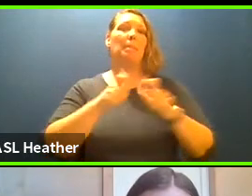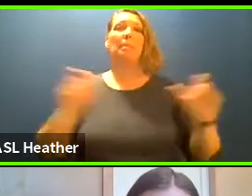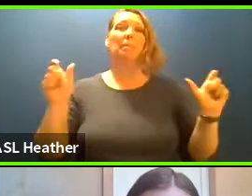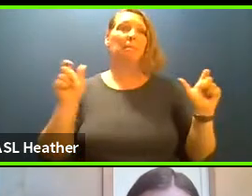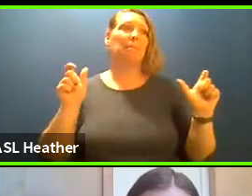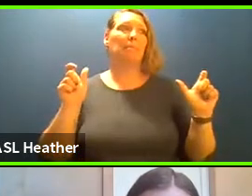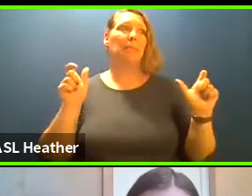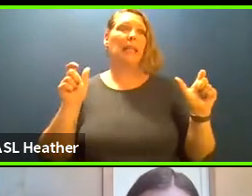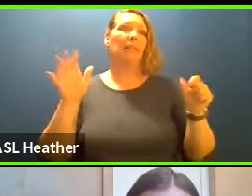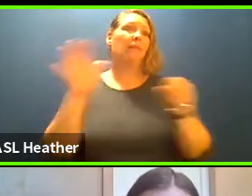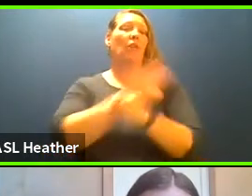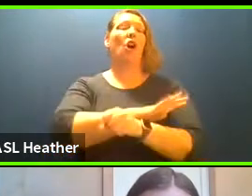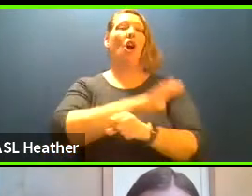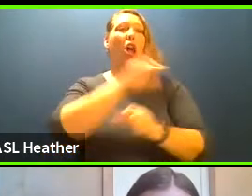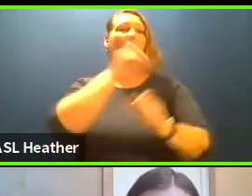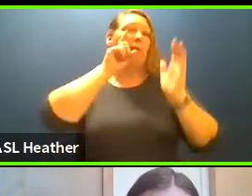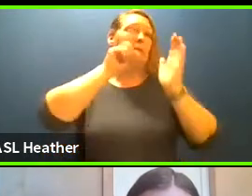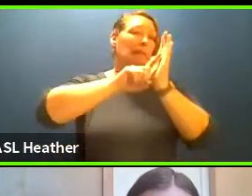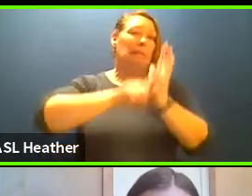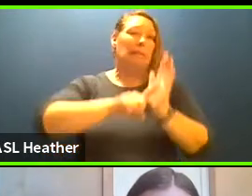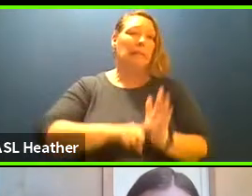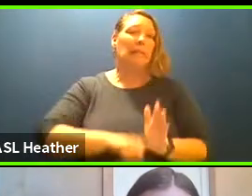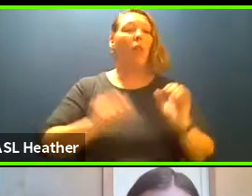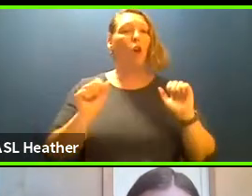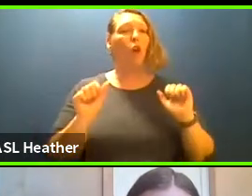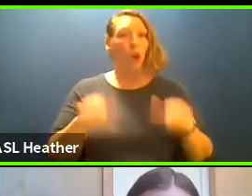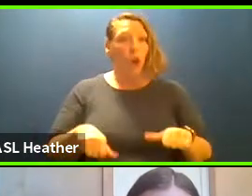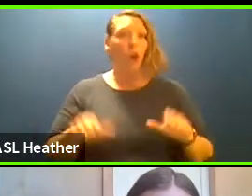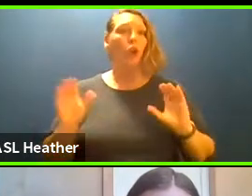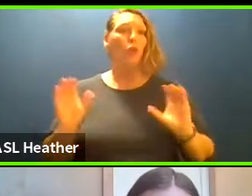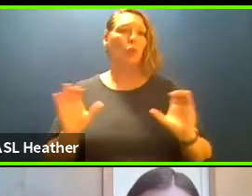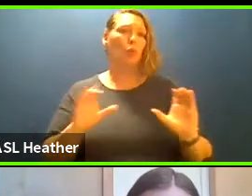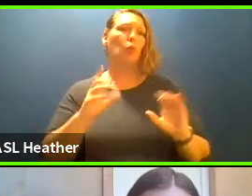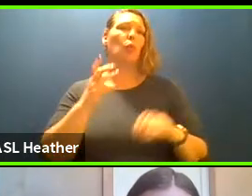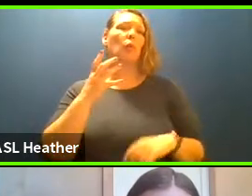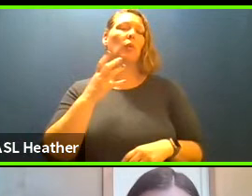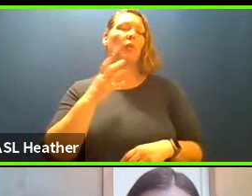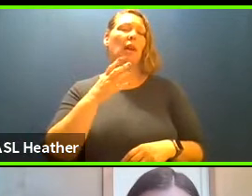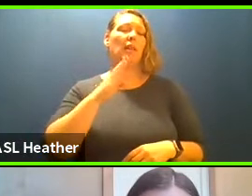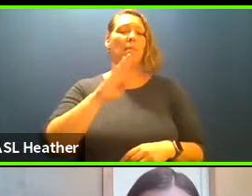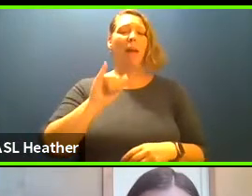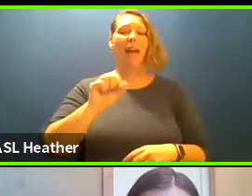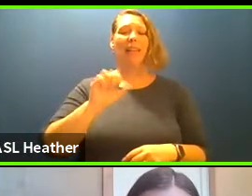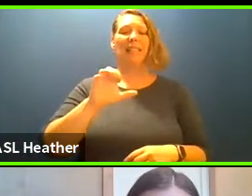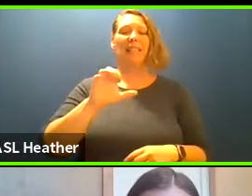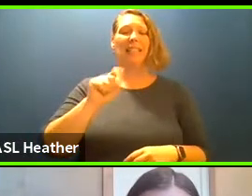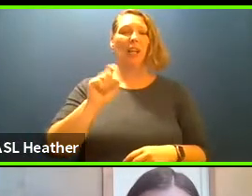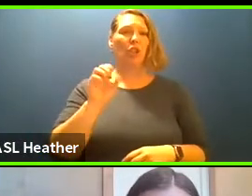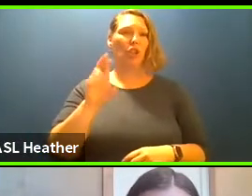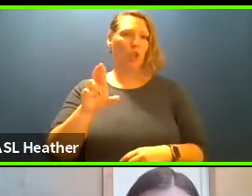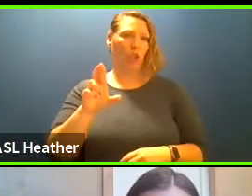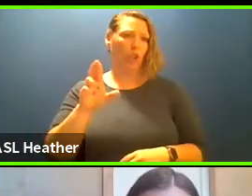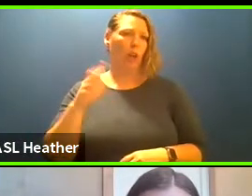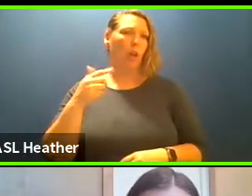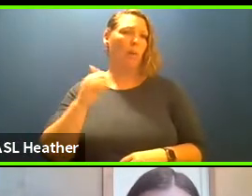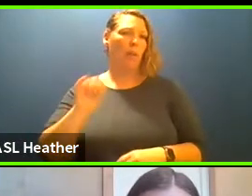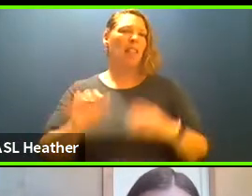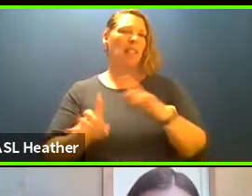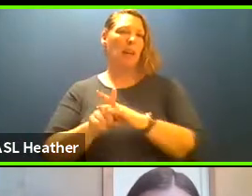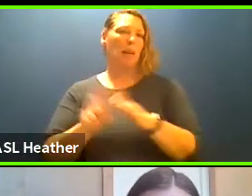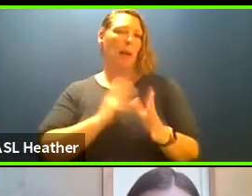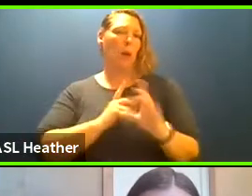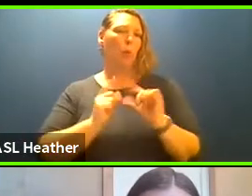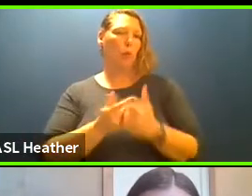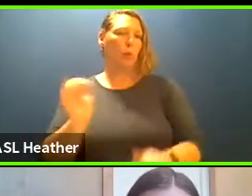the complete thorough analysis that could be done. And then by sector, certainly that's something that came up in our group as well. So appreciate